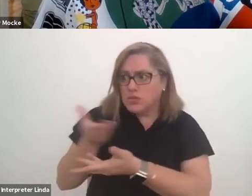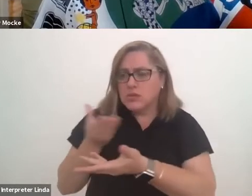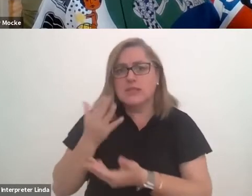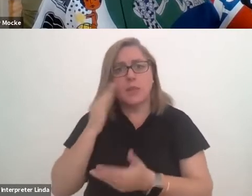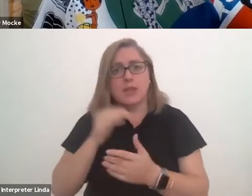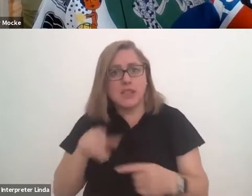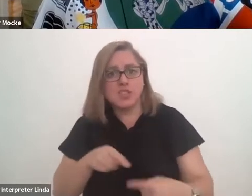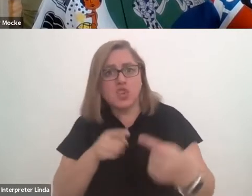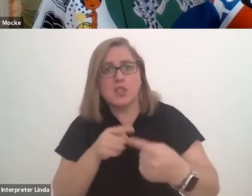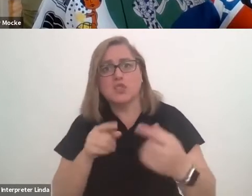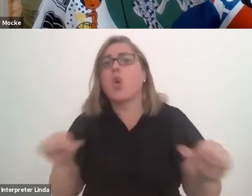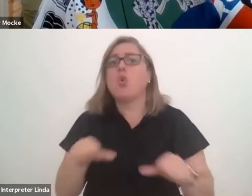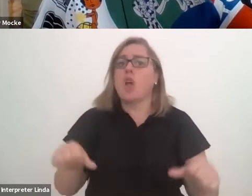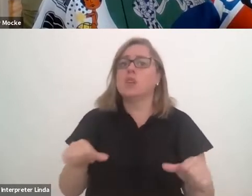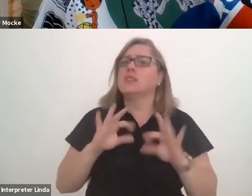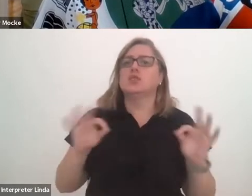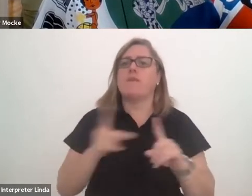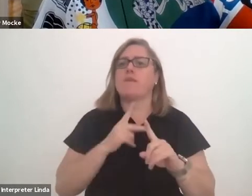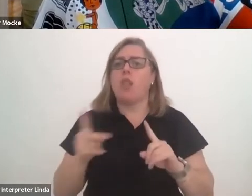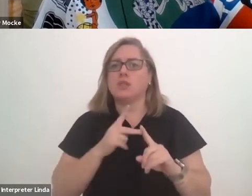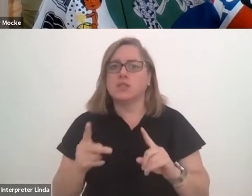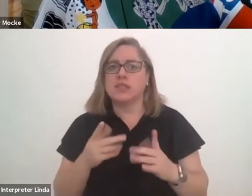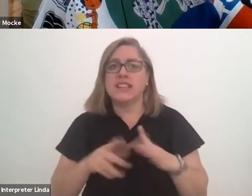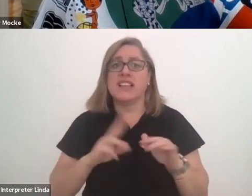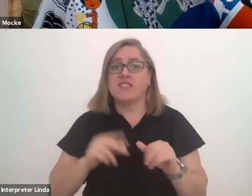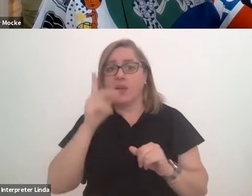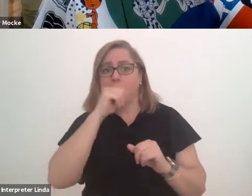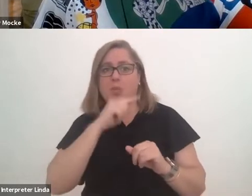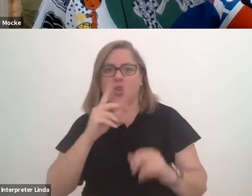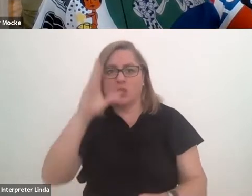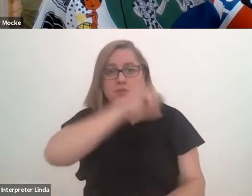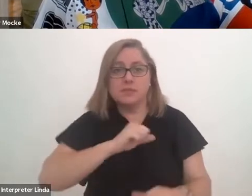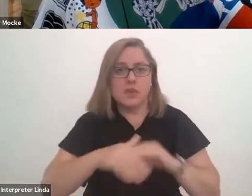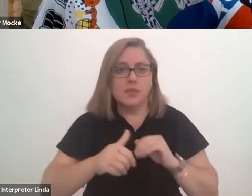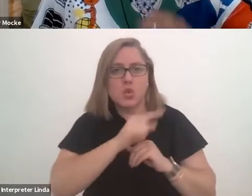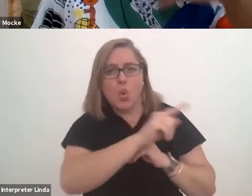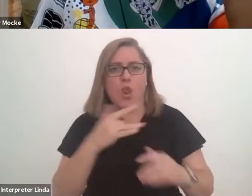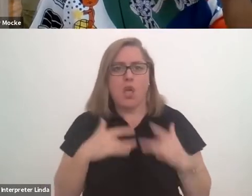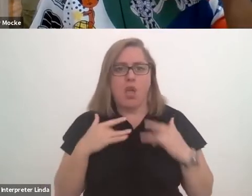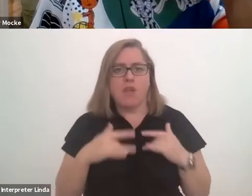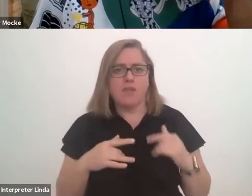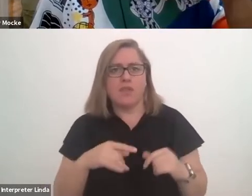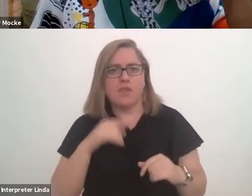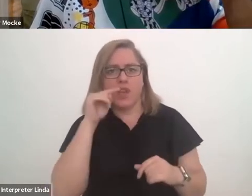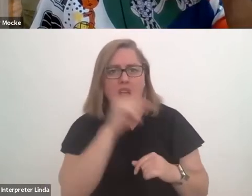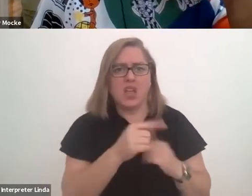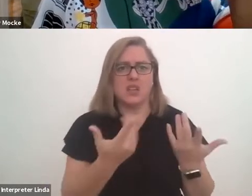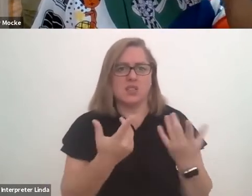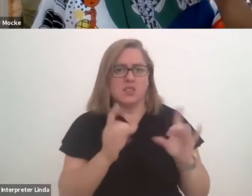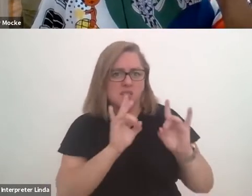by all means, that's not violence. If it's people making assumptions about you and doxing your accounts